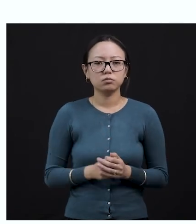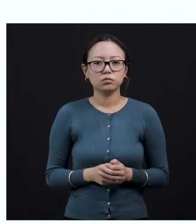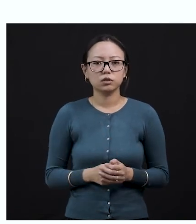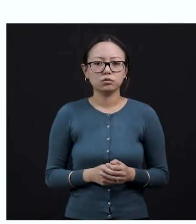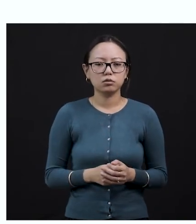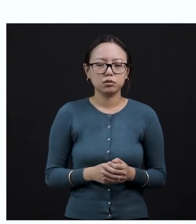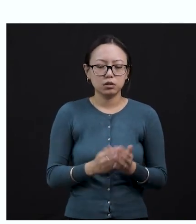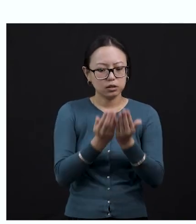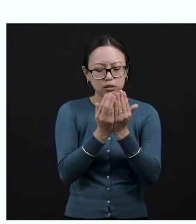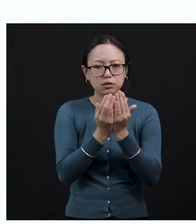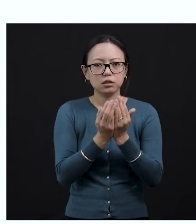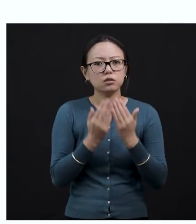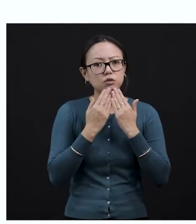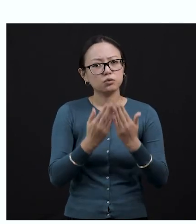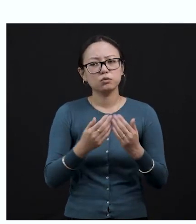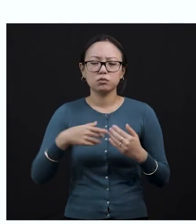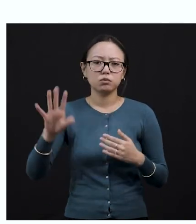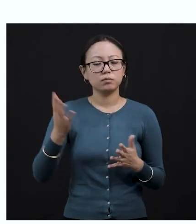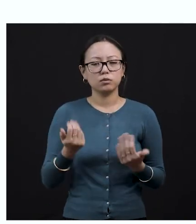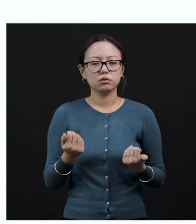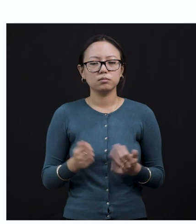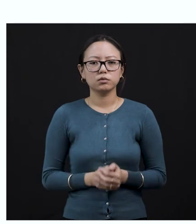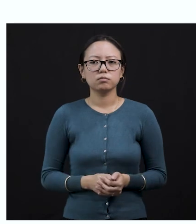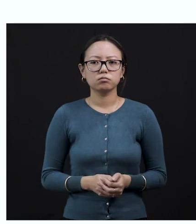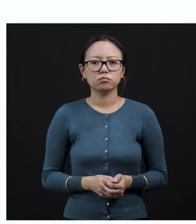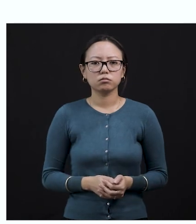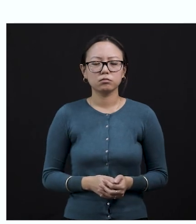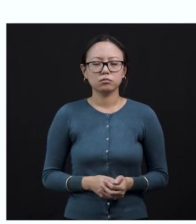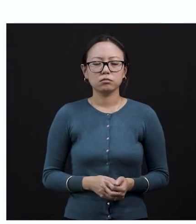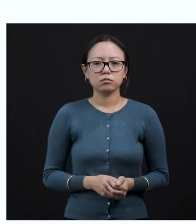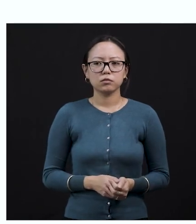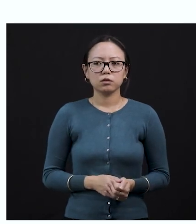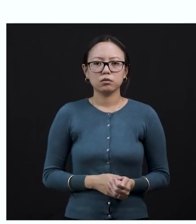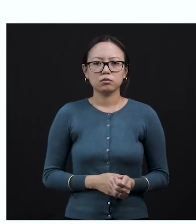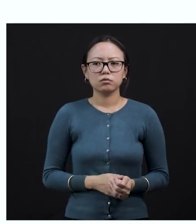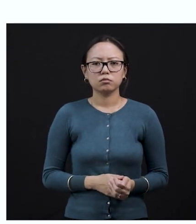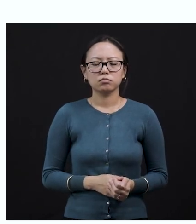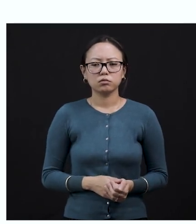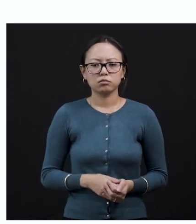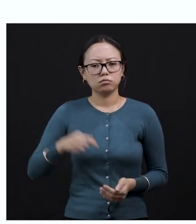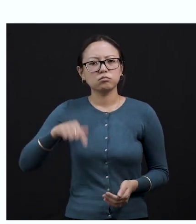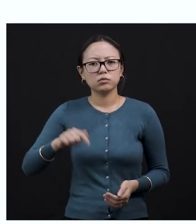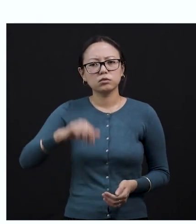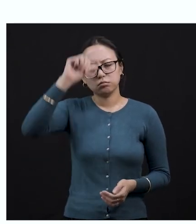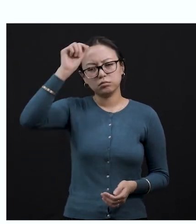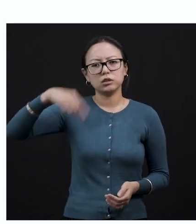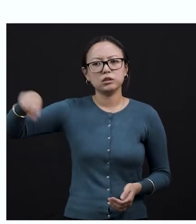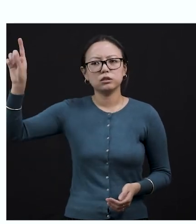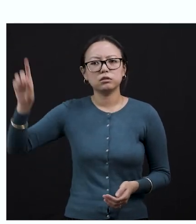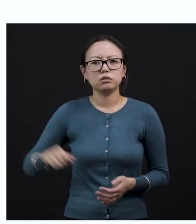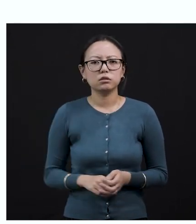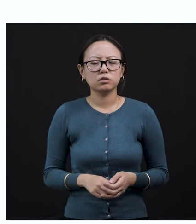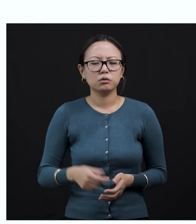Indian cultures, okay? So even to this day, the Indians, they don't agree, they don't